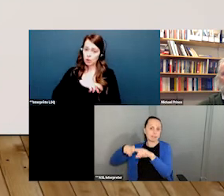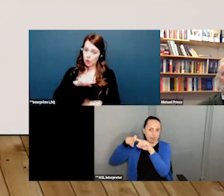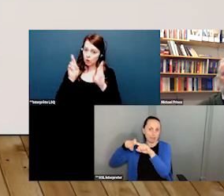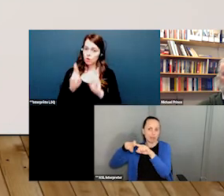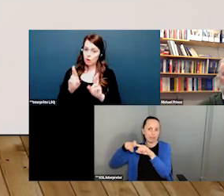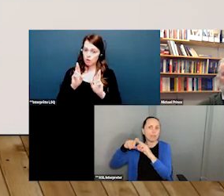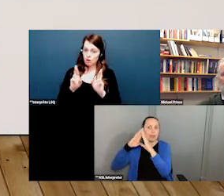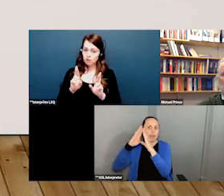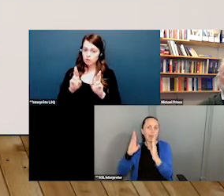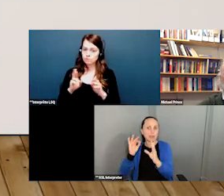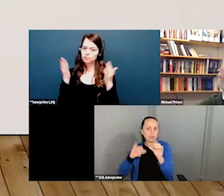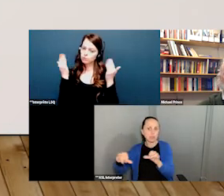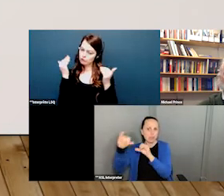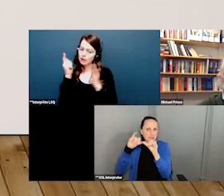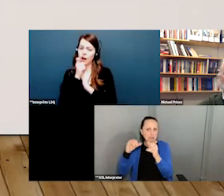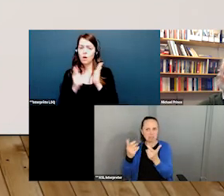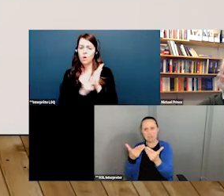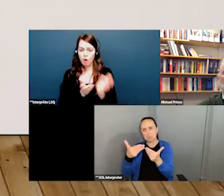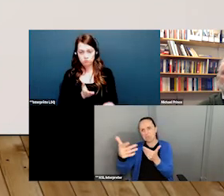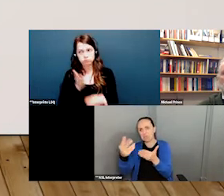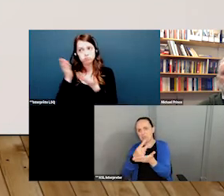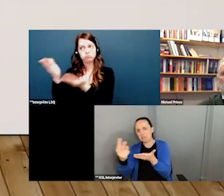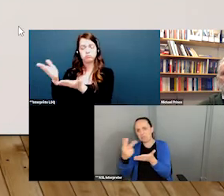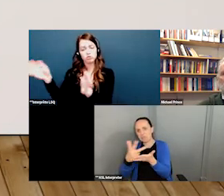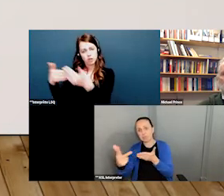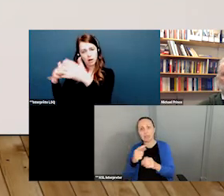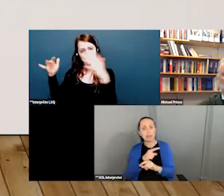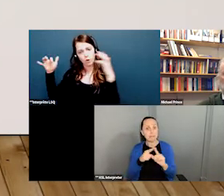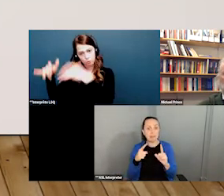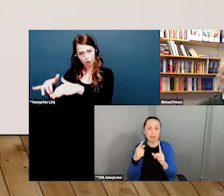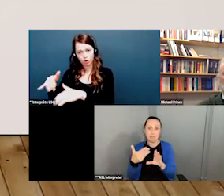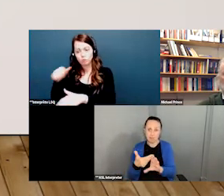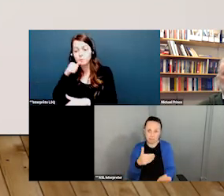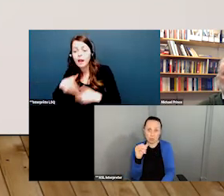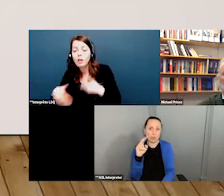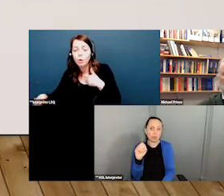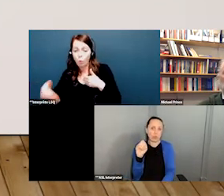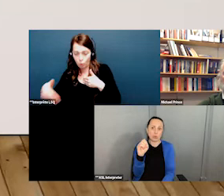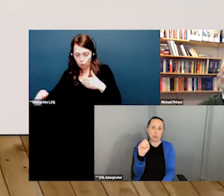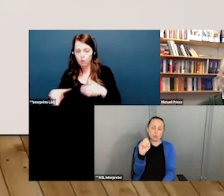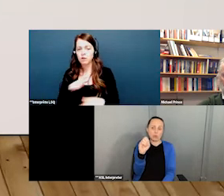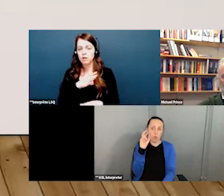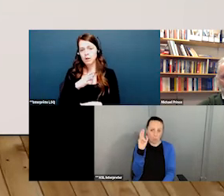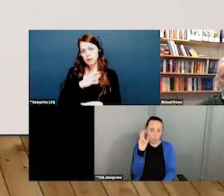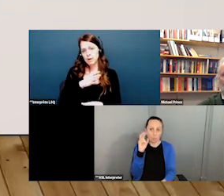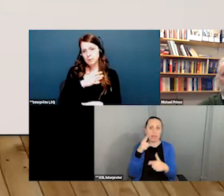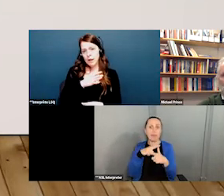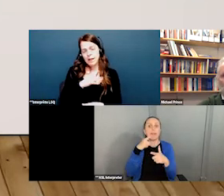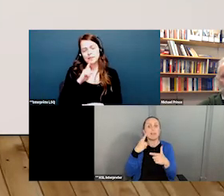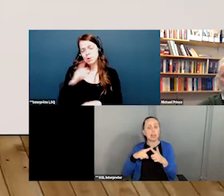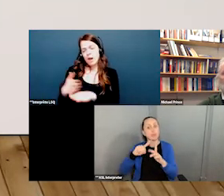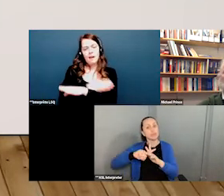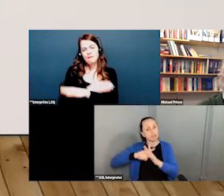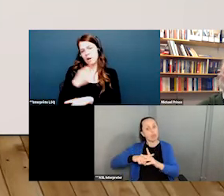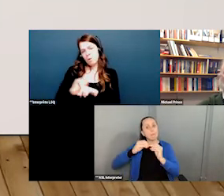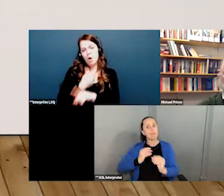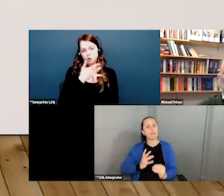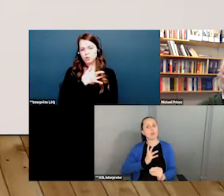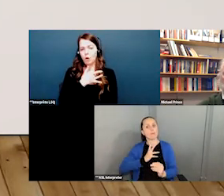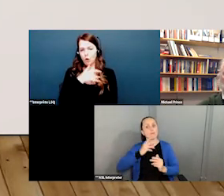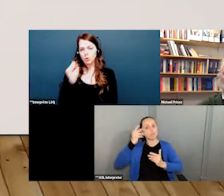in the House of Commons in the next few weeks, but certainly before June. And that will then kick off the more